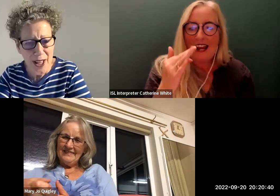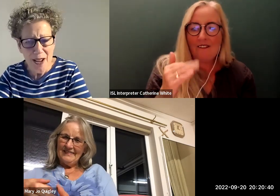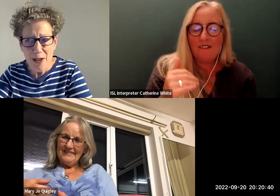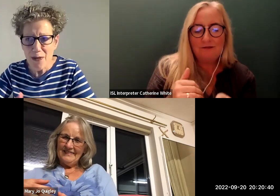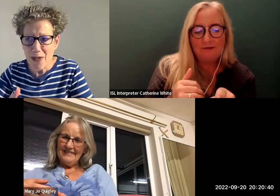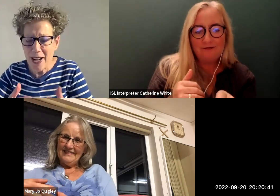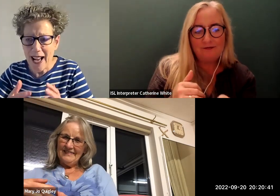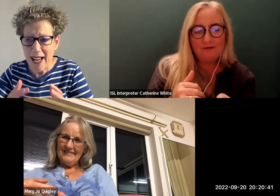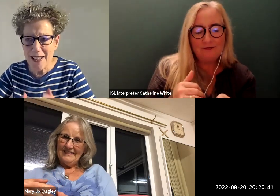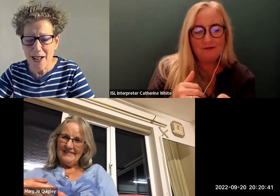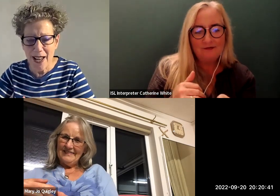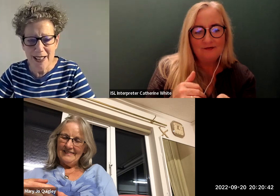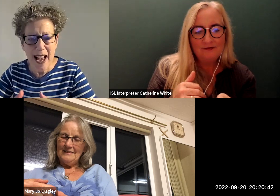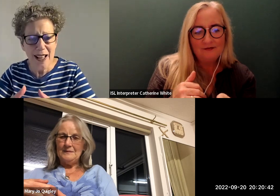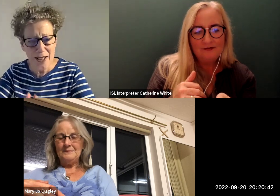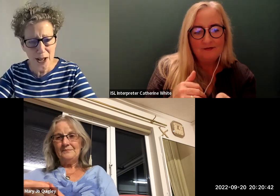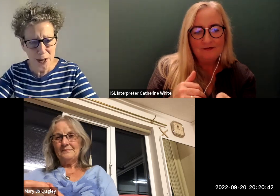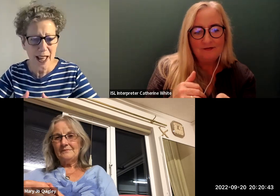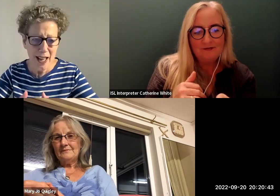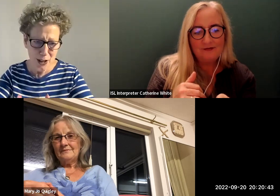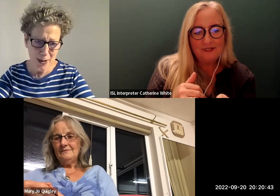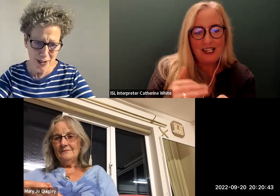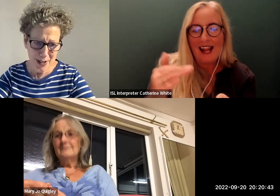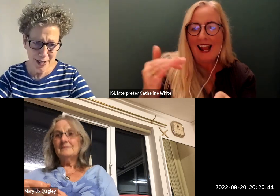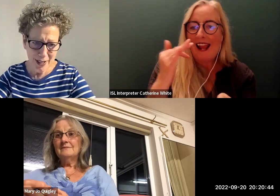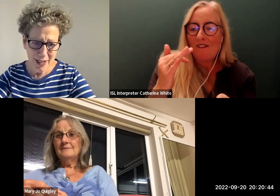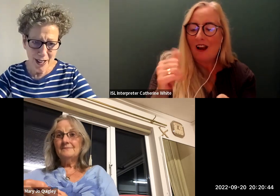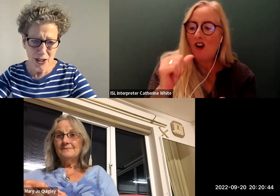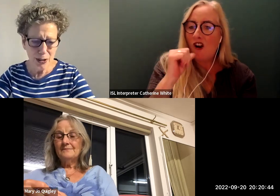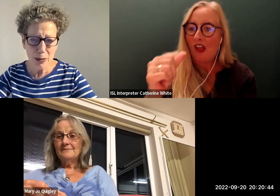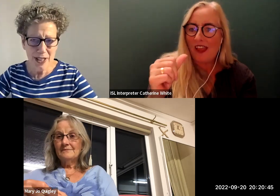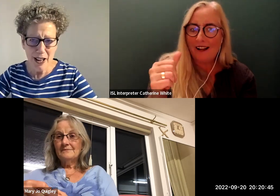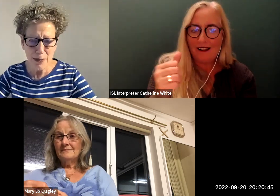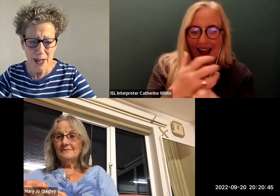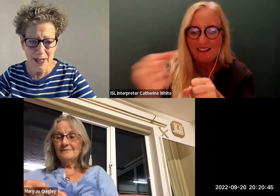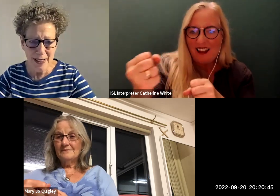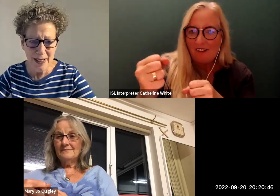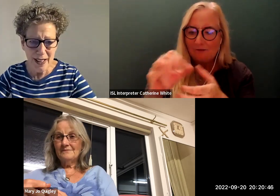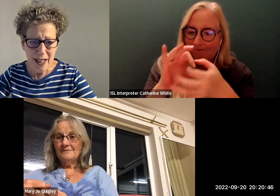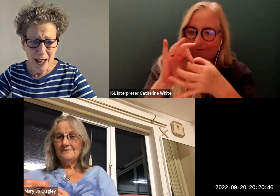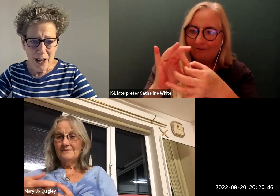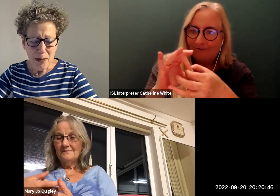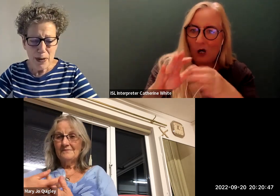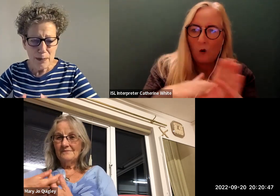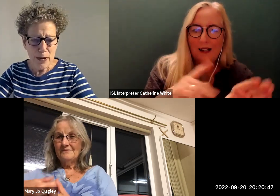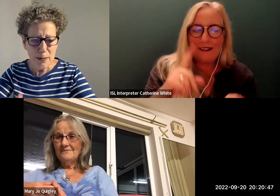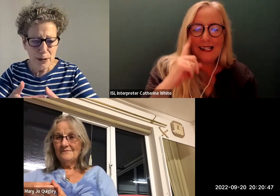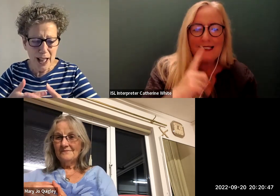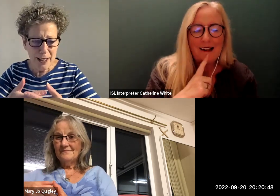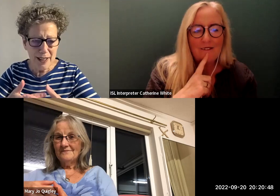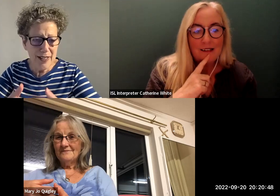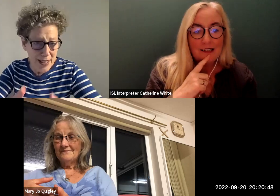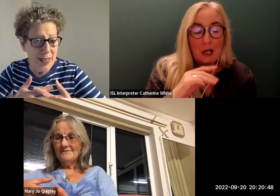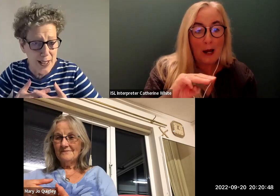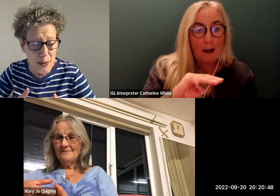who has had no engagement Mm, at all with a deaf person, mm, people